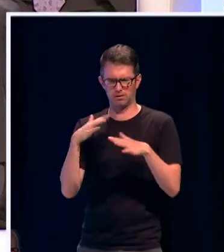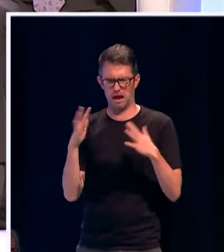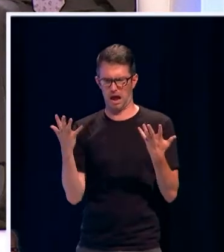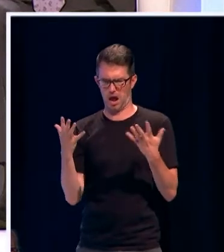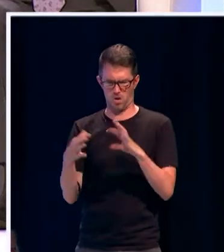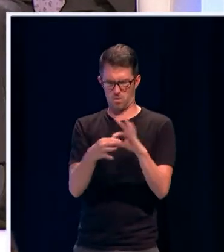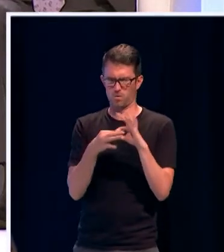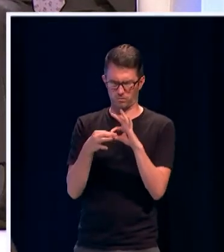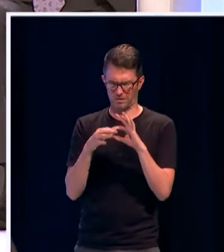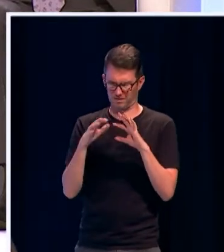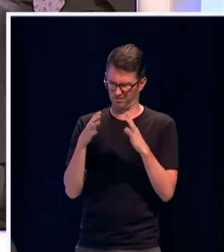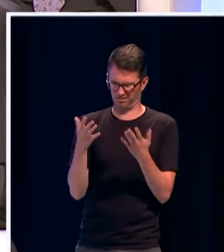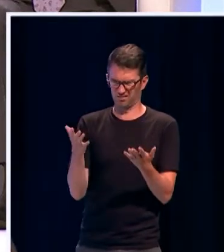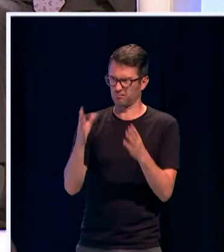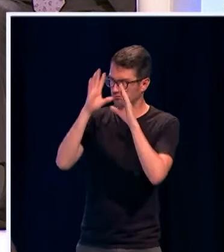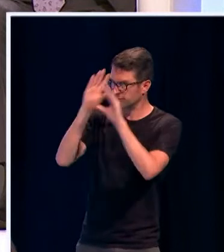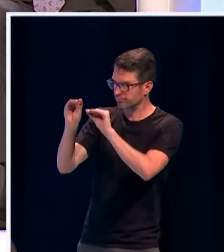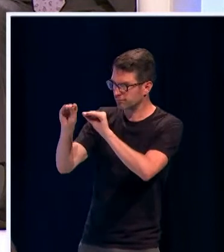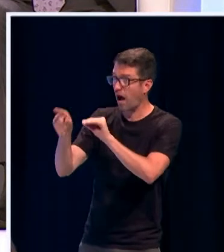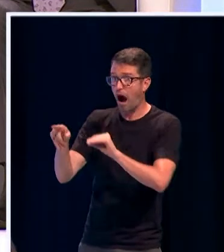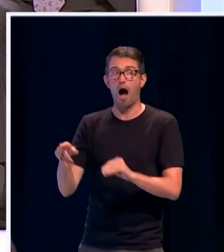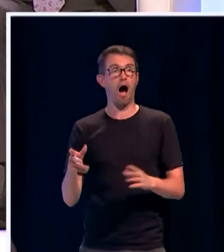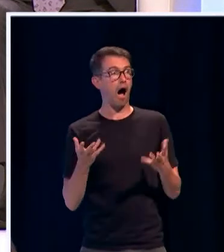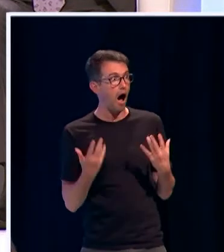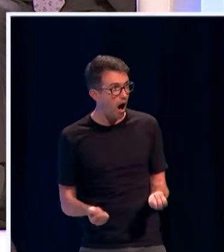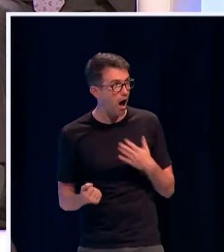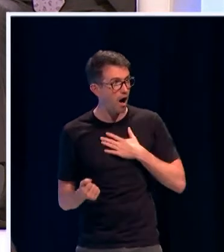to either remain productive or become productive.